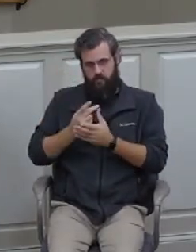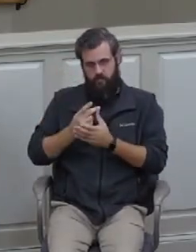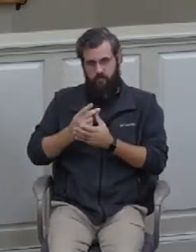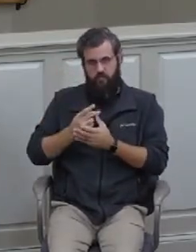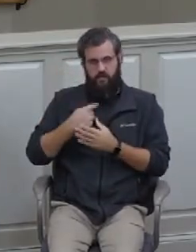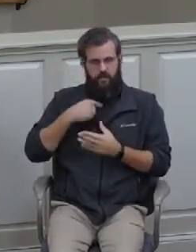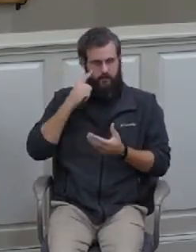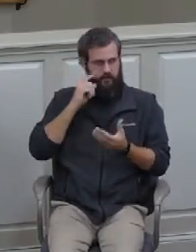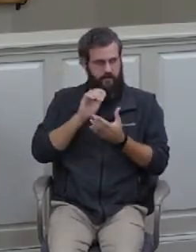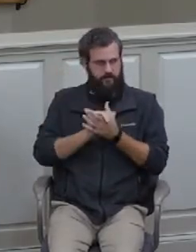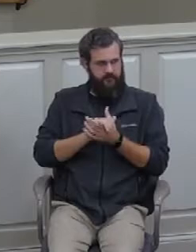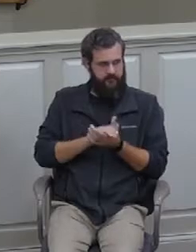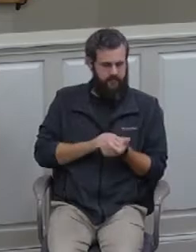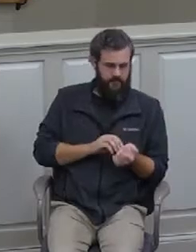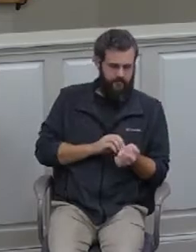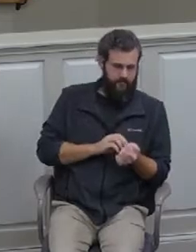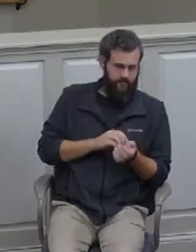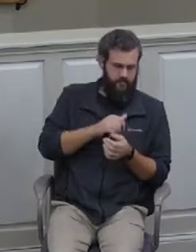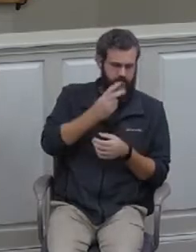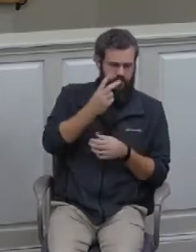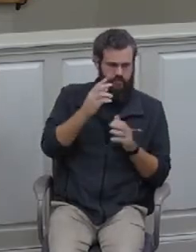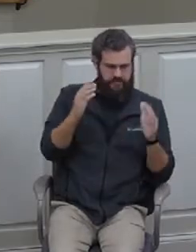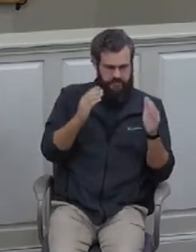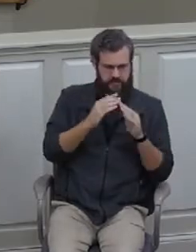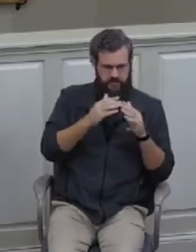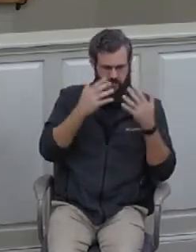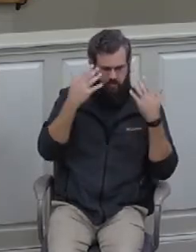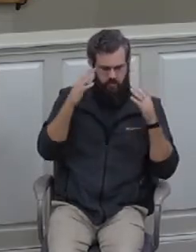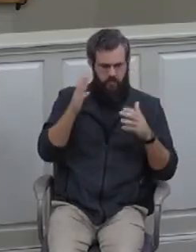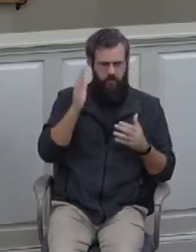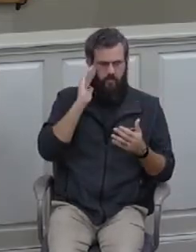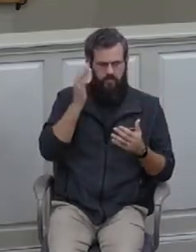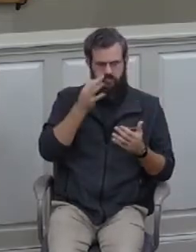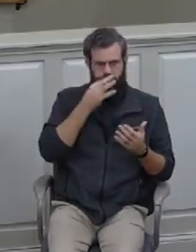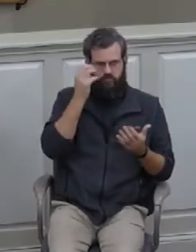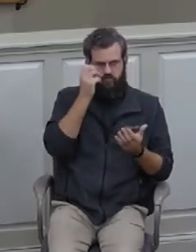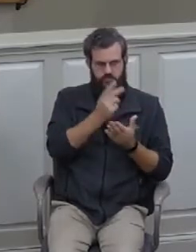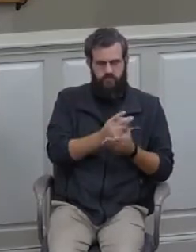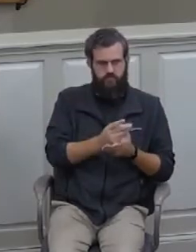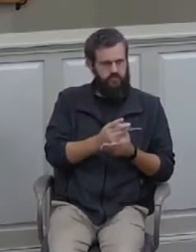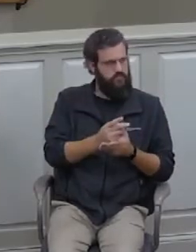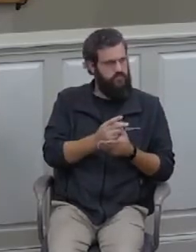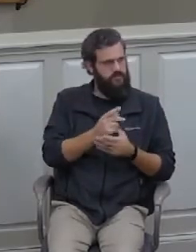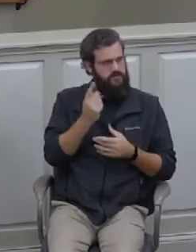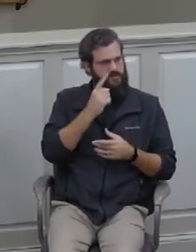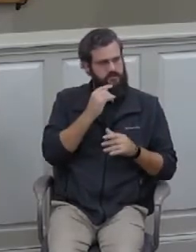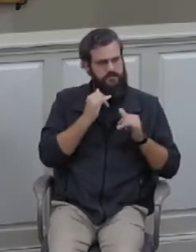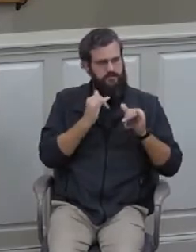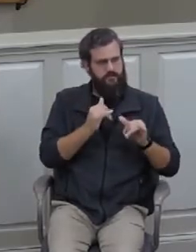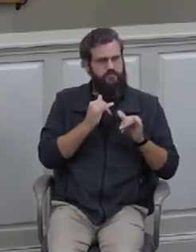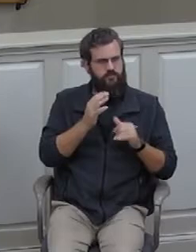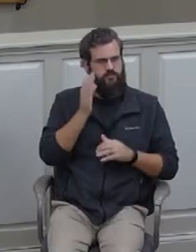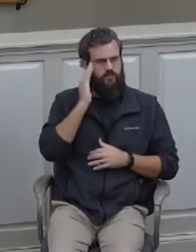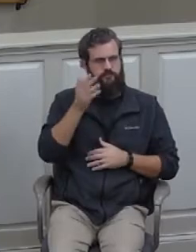the other two cities are well on their way to approving this or a variation of this, as well as the county.